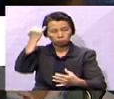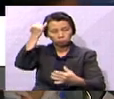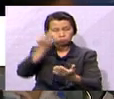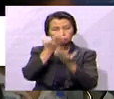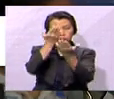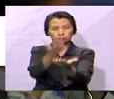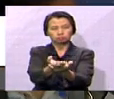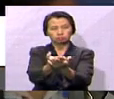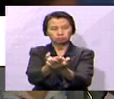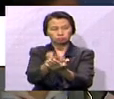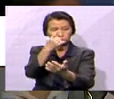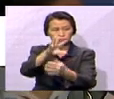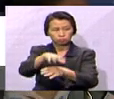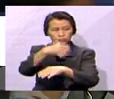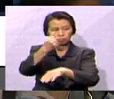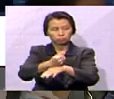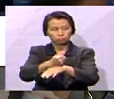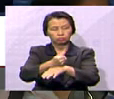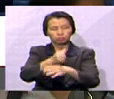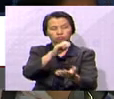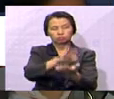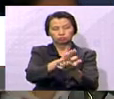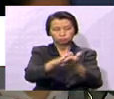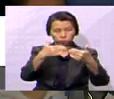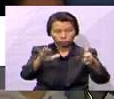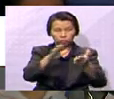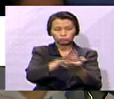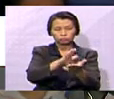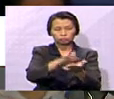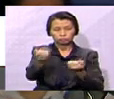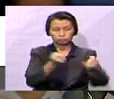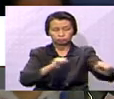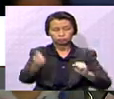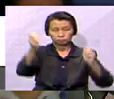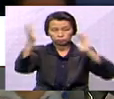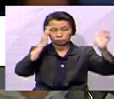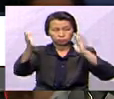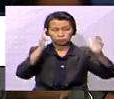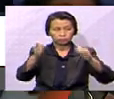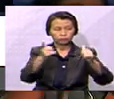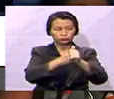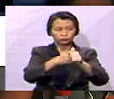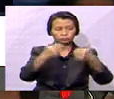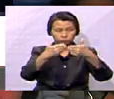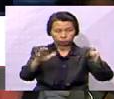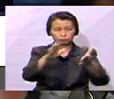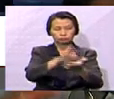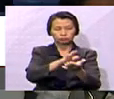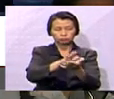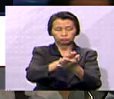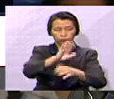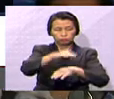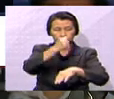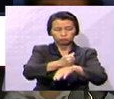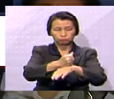to establish a Taekwondo Academy in Malaysia, the first such academy to be established